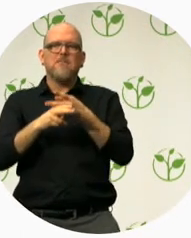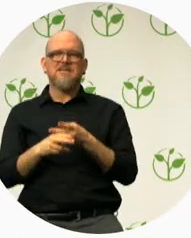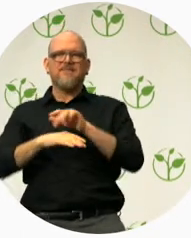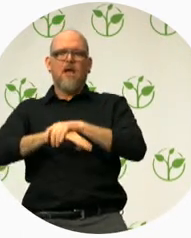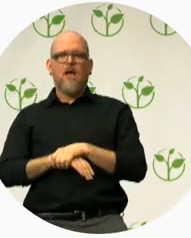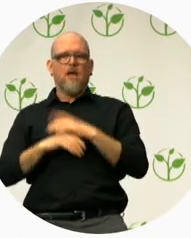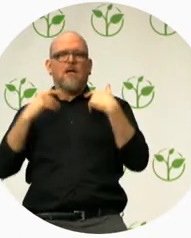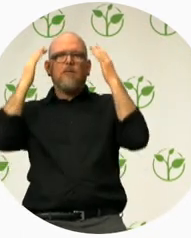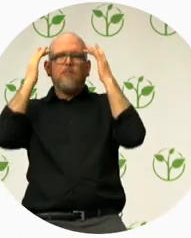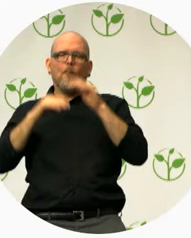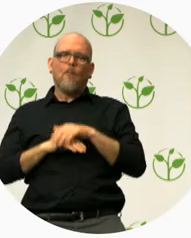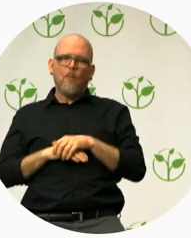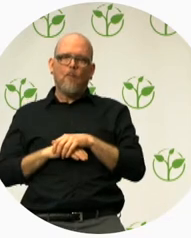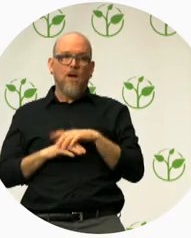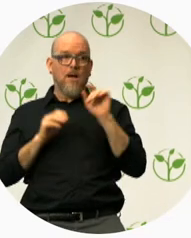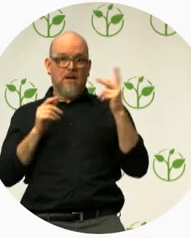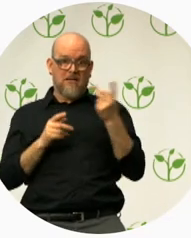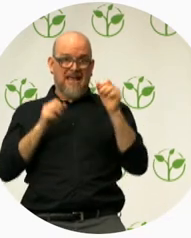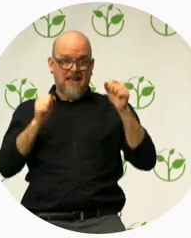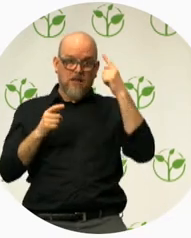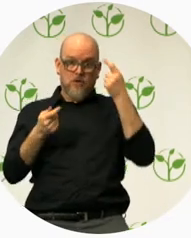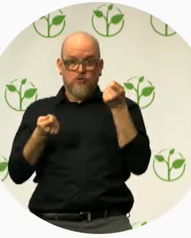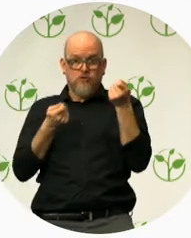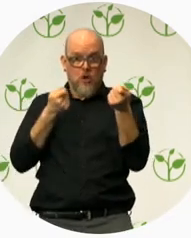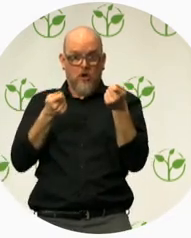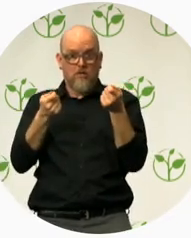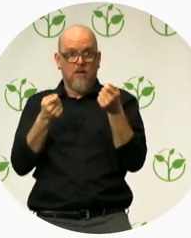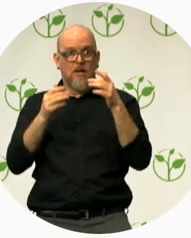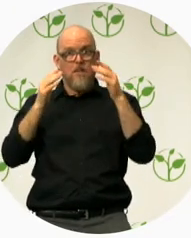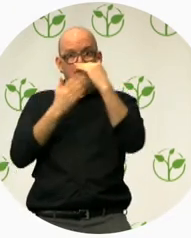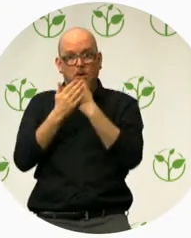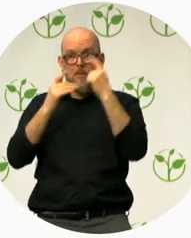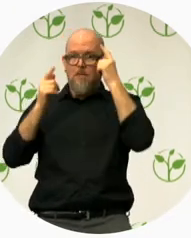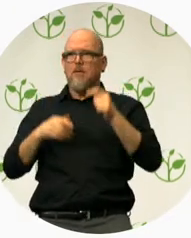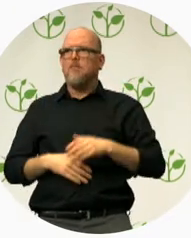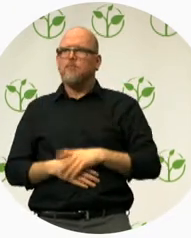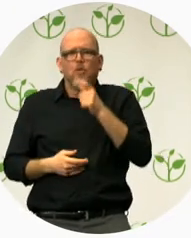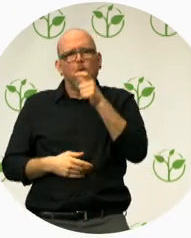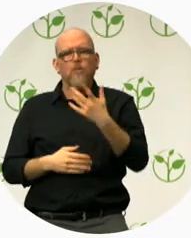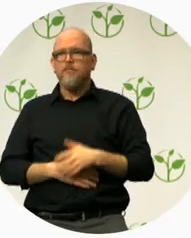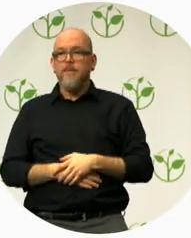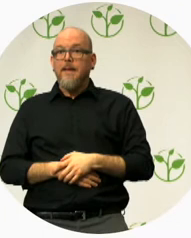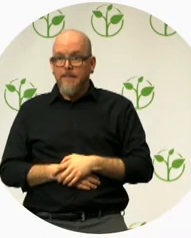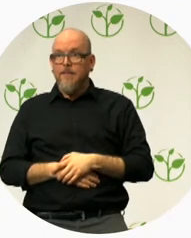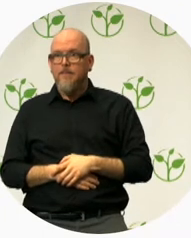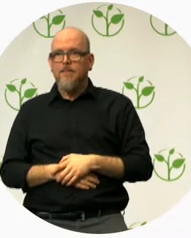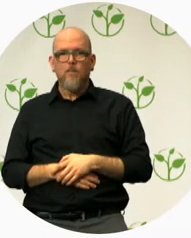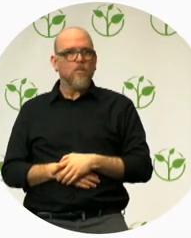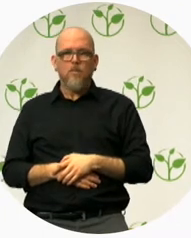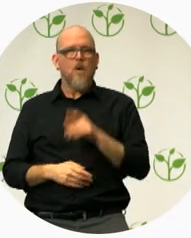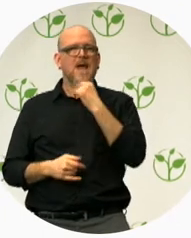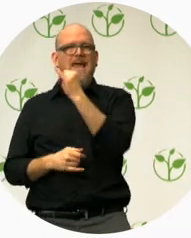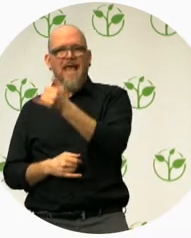that environment through just a very single, simple thought. That avoided this concept of death of